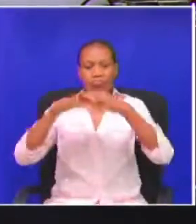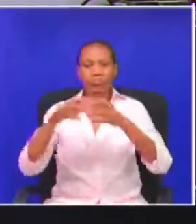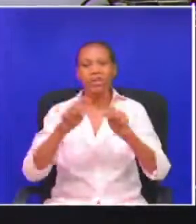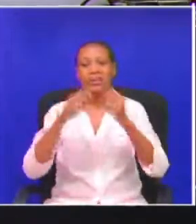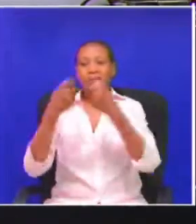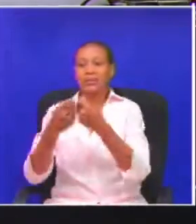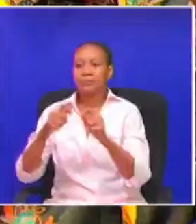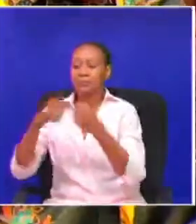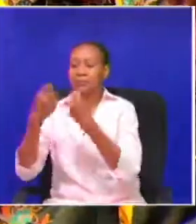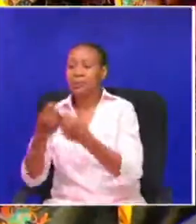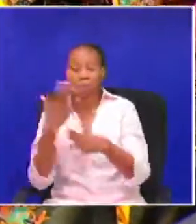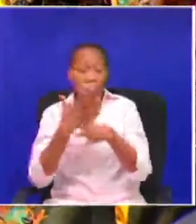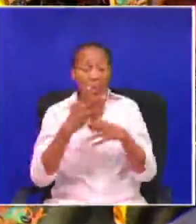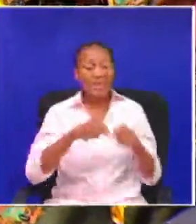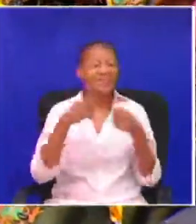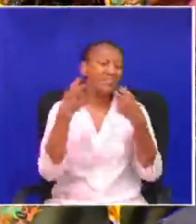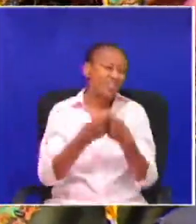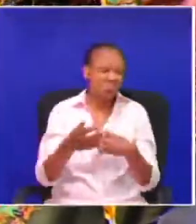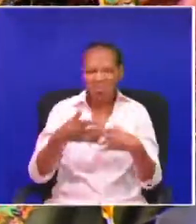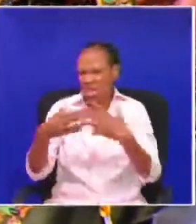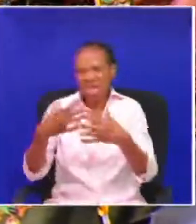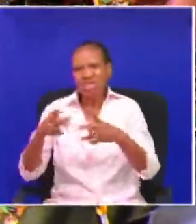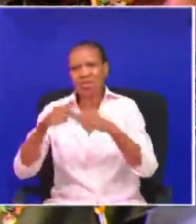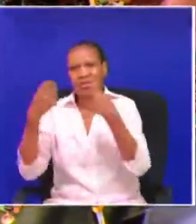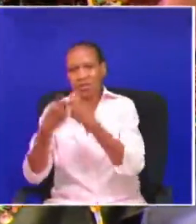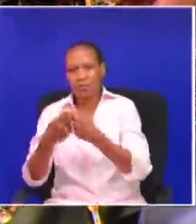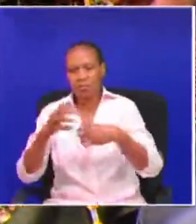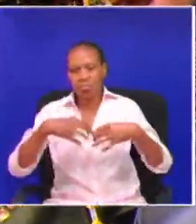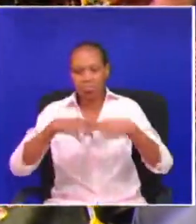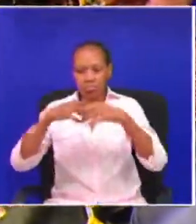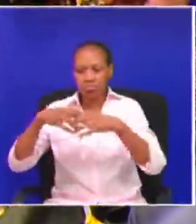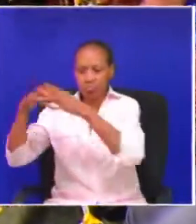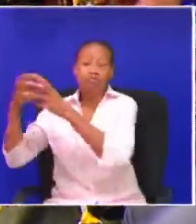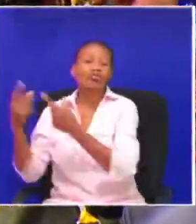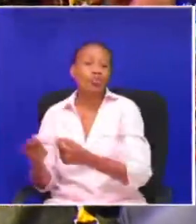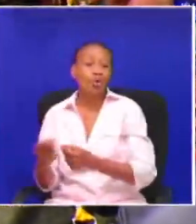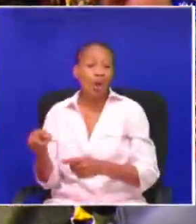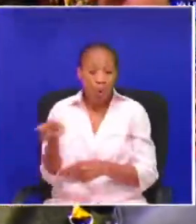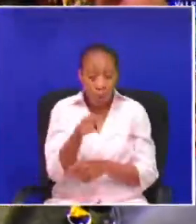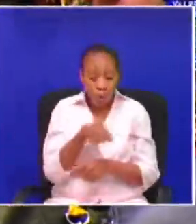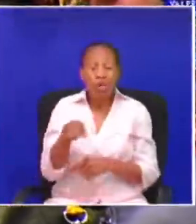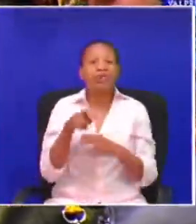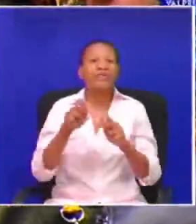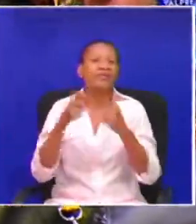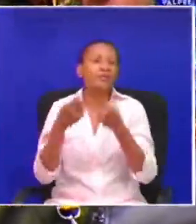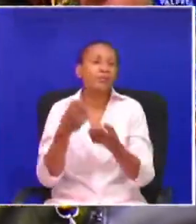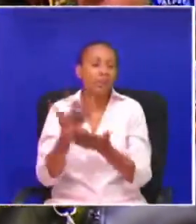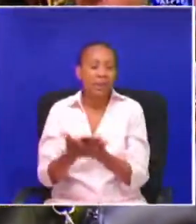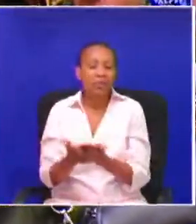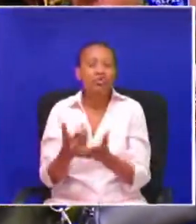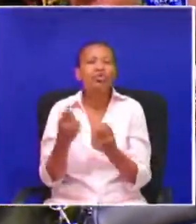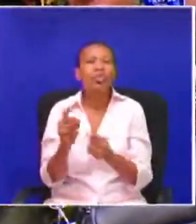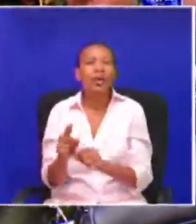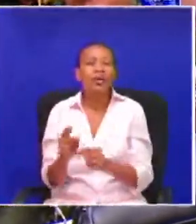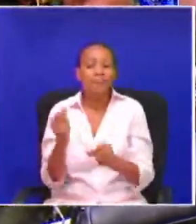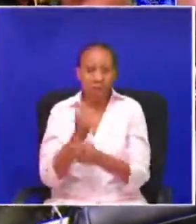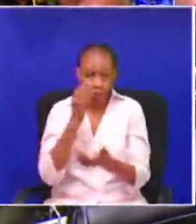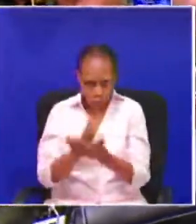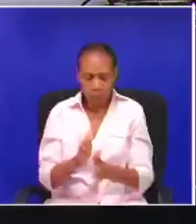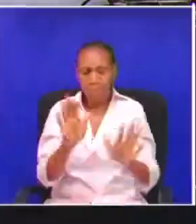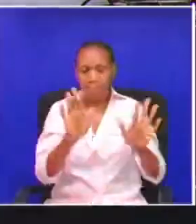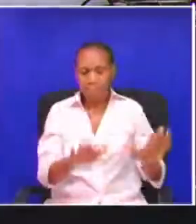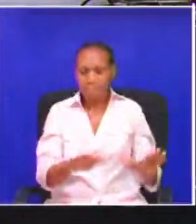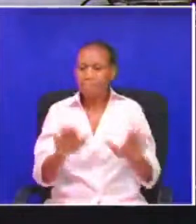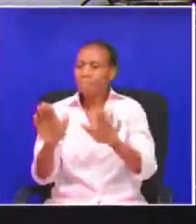they task teams or whatever type of teams, to intervene, to ensure that there is stability,